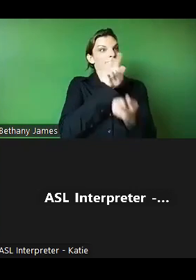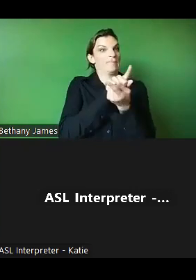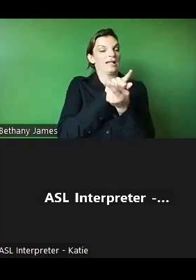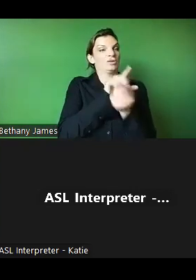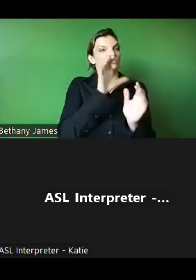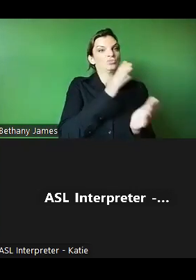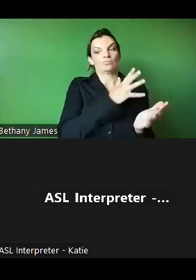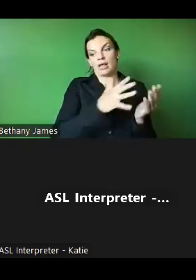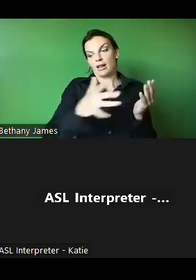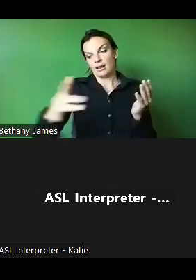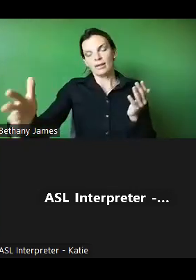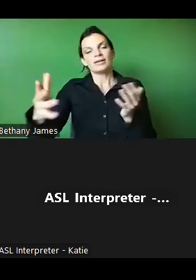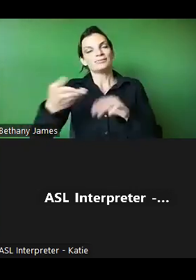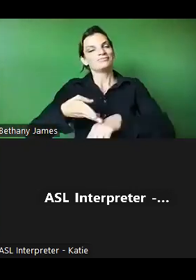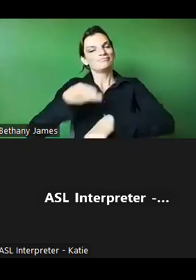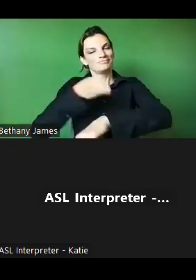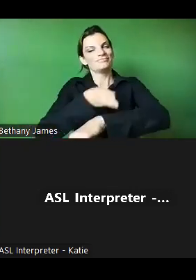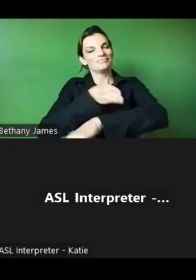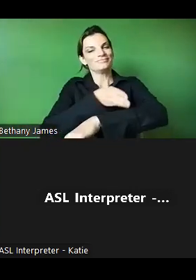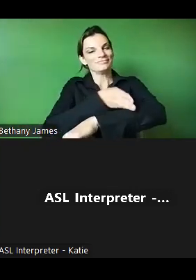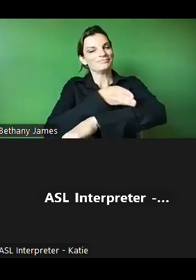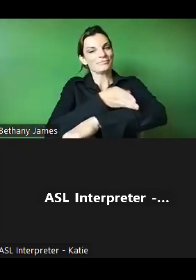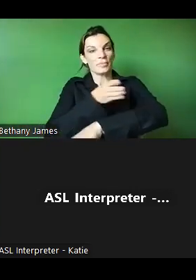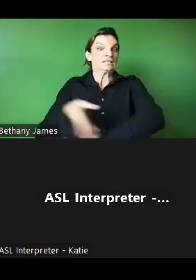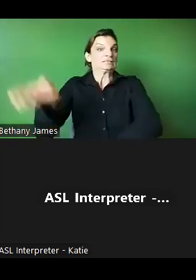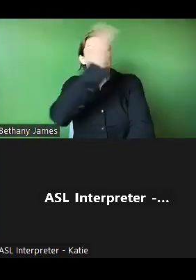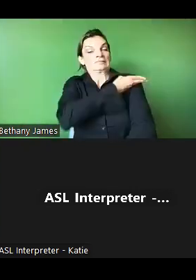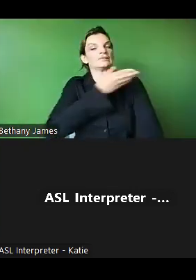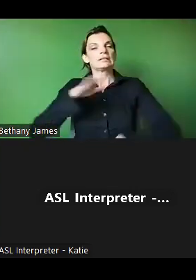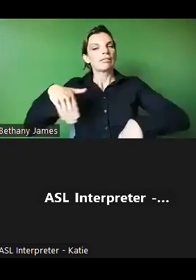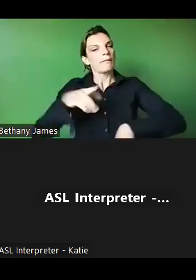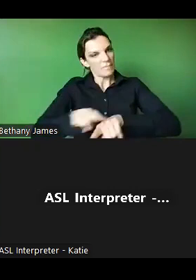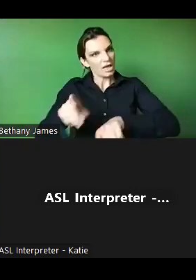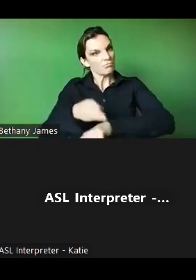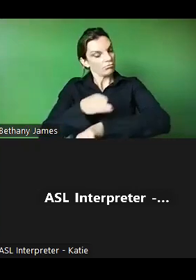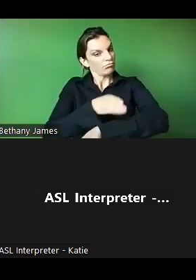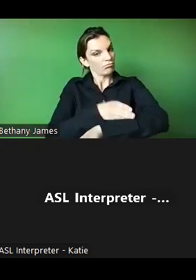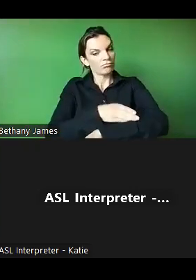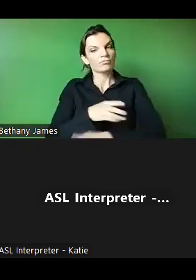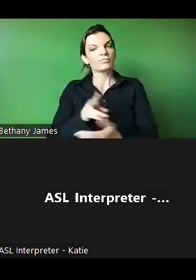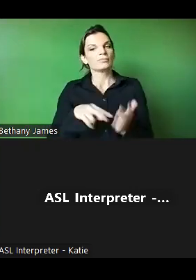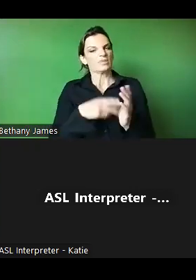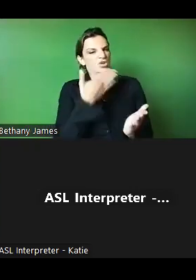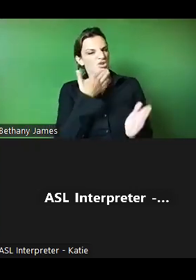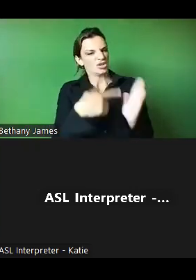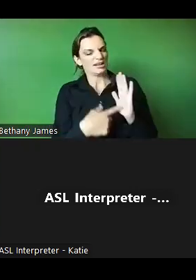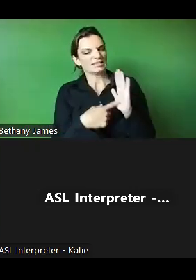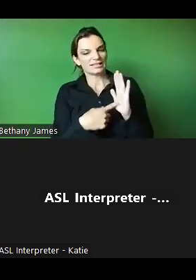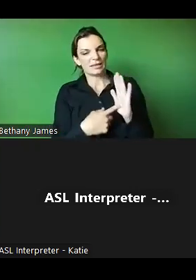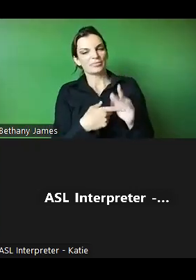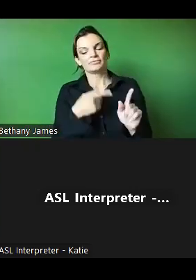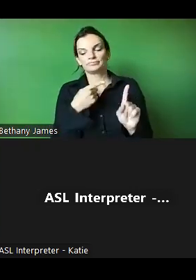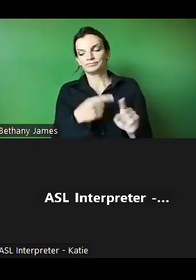you're illustrating something we discussed earlier, or your narrative there illustrates something else we discussed earlier, which